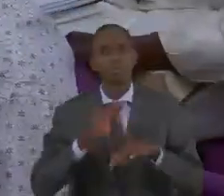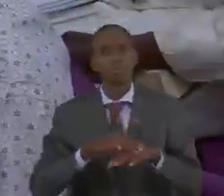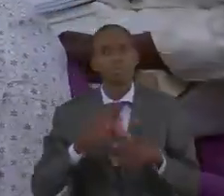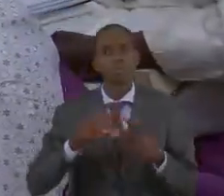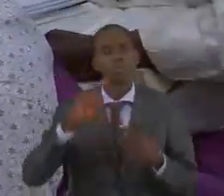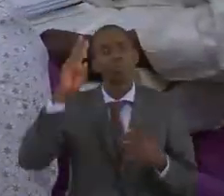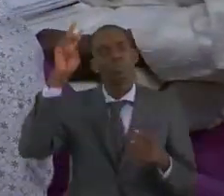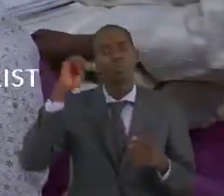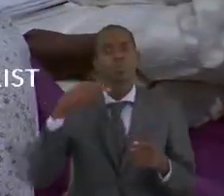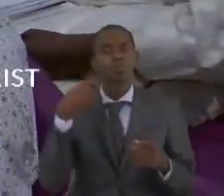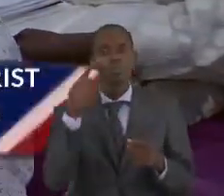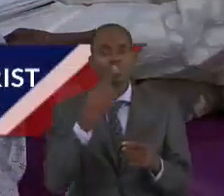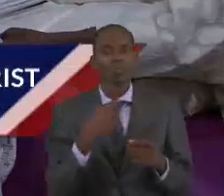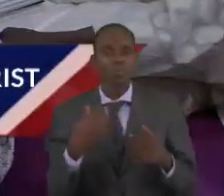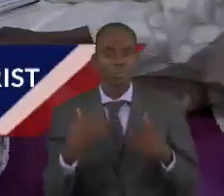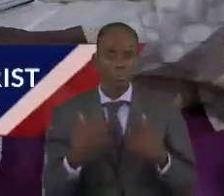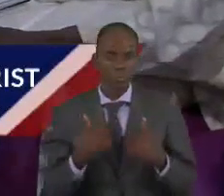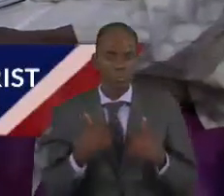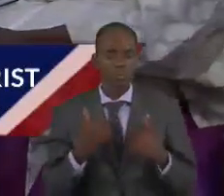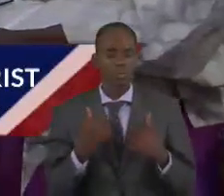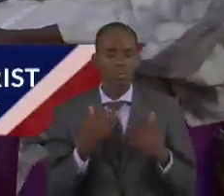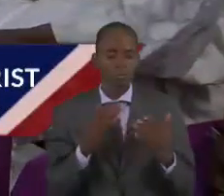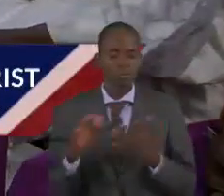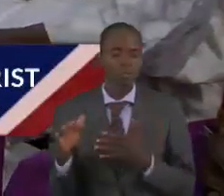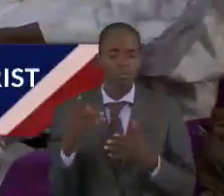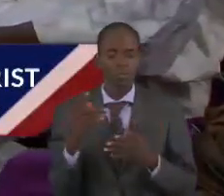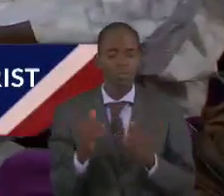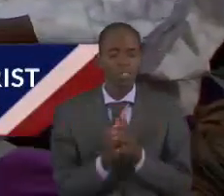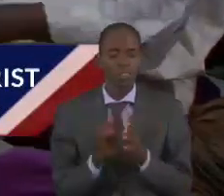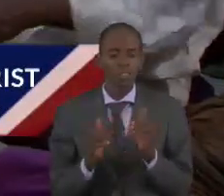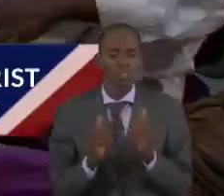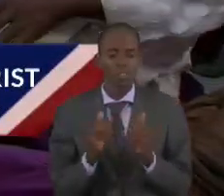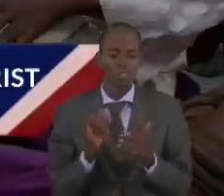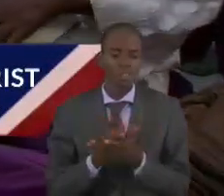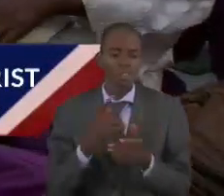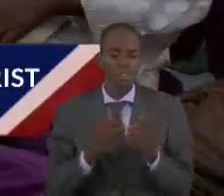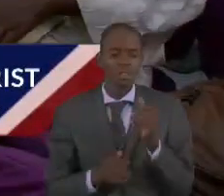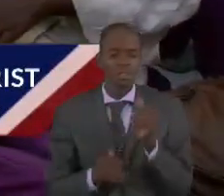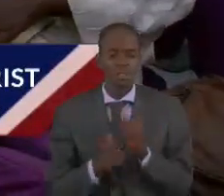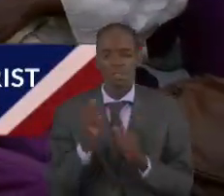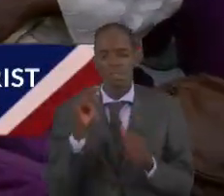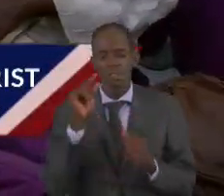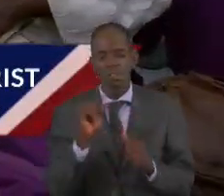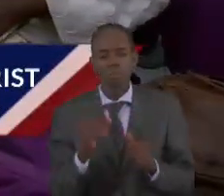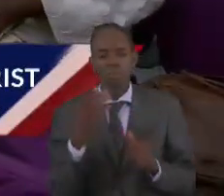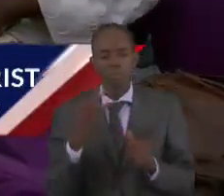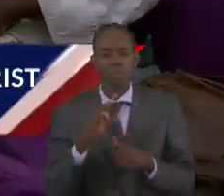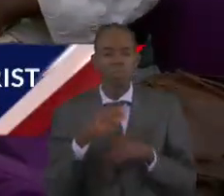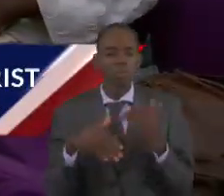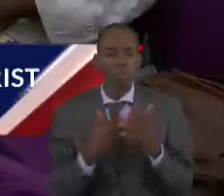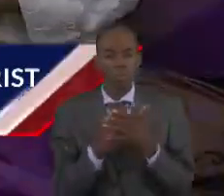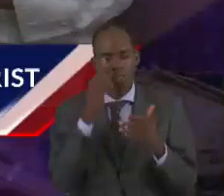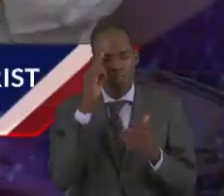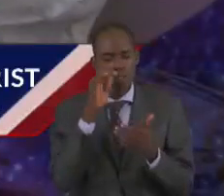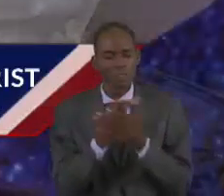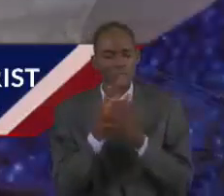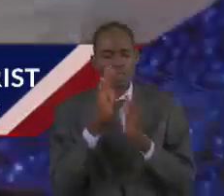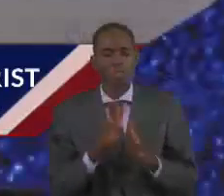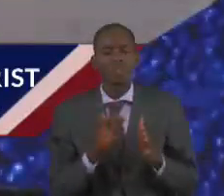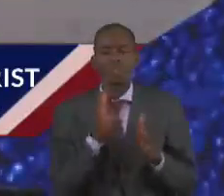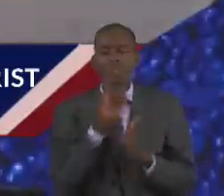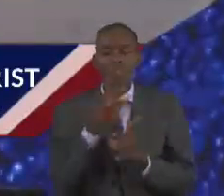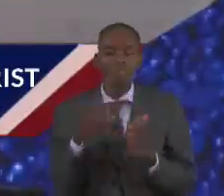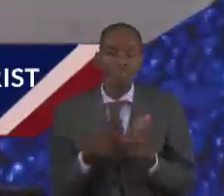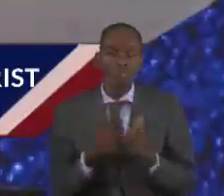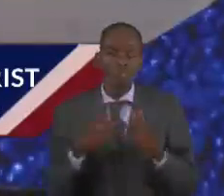am less than the least of all saints, is this grace given, that I